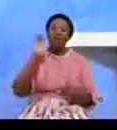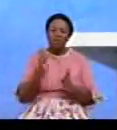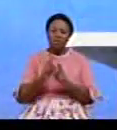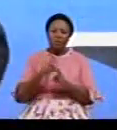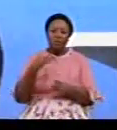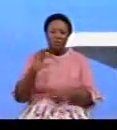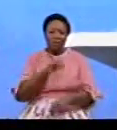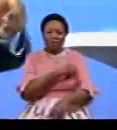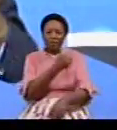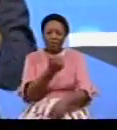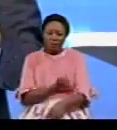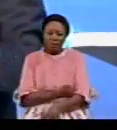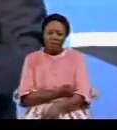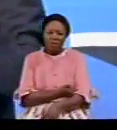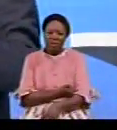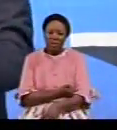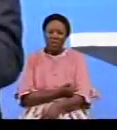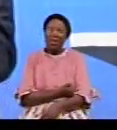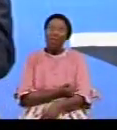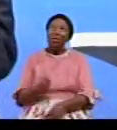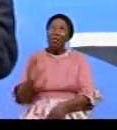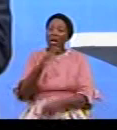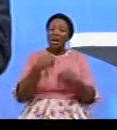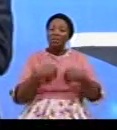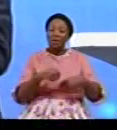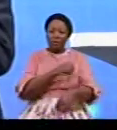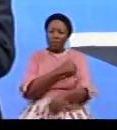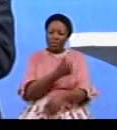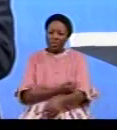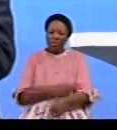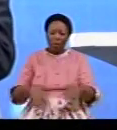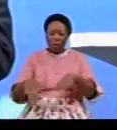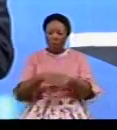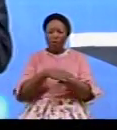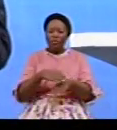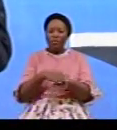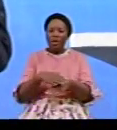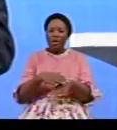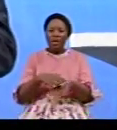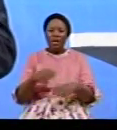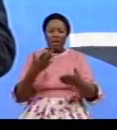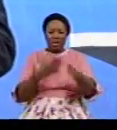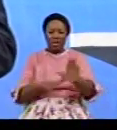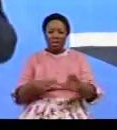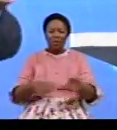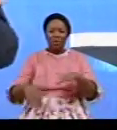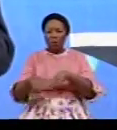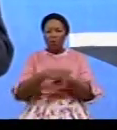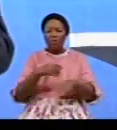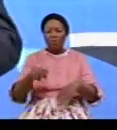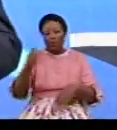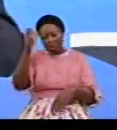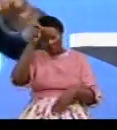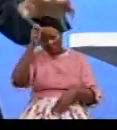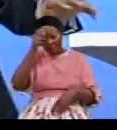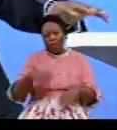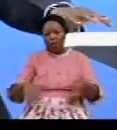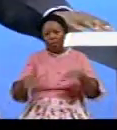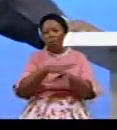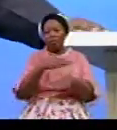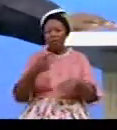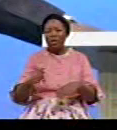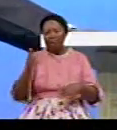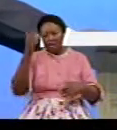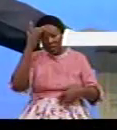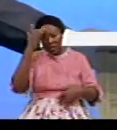Alpha location, you are there online, you are listening over the radio, you are listening over